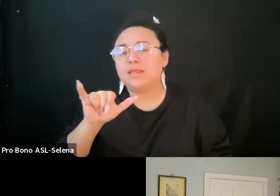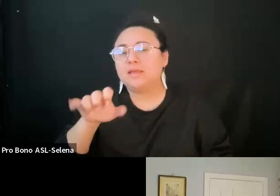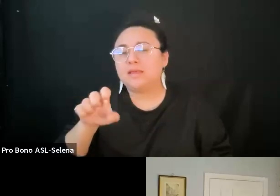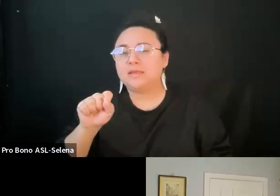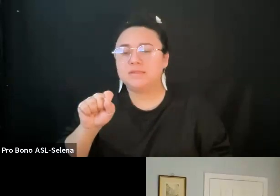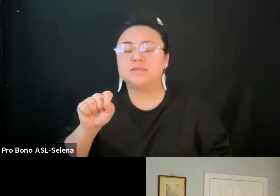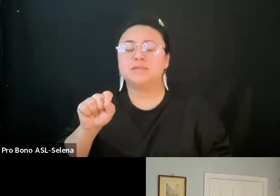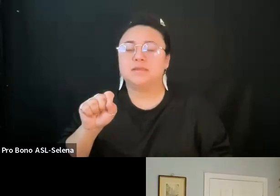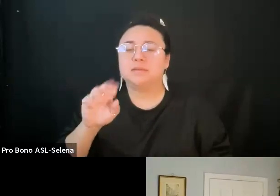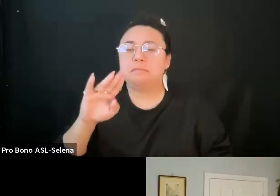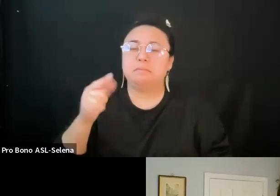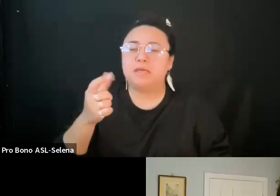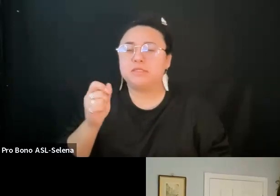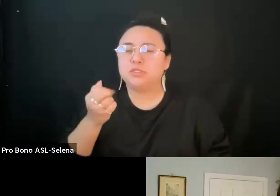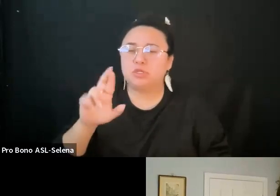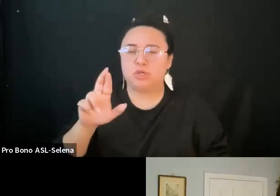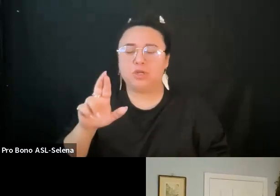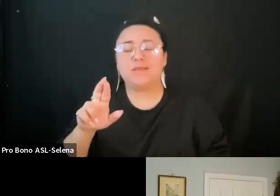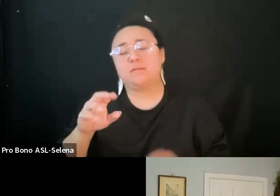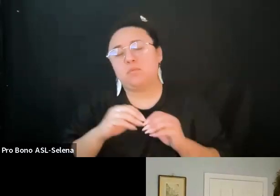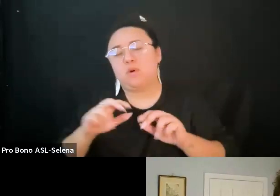more hiker approved. You need to hike.